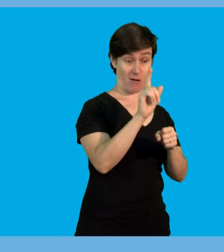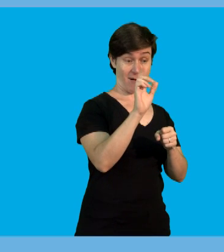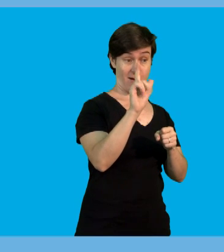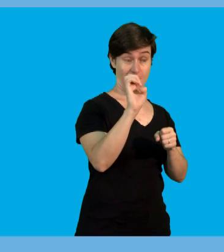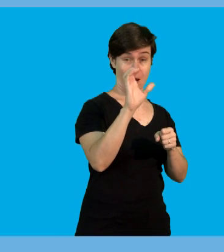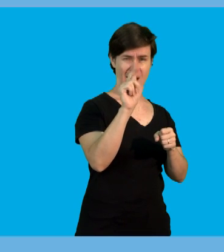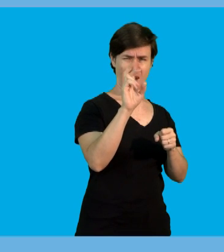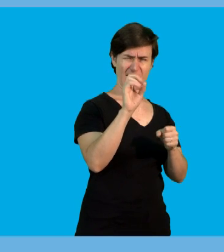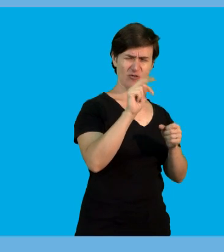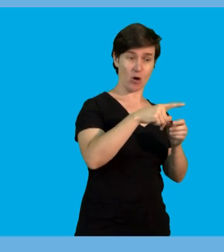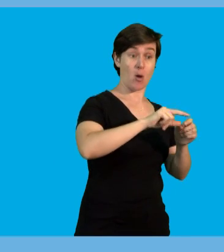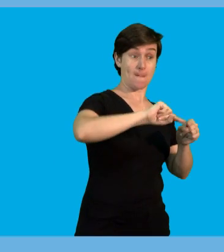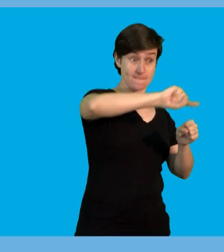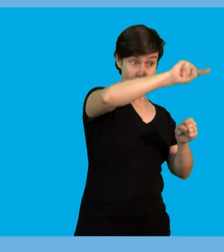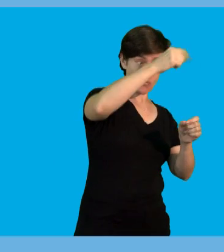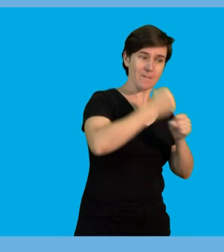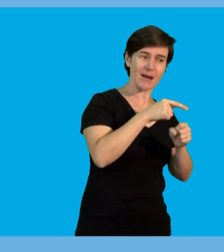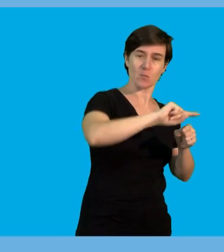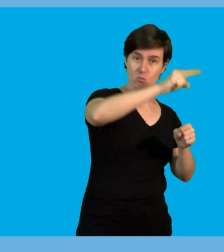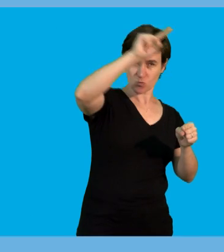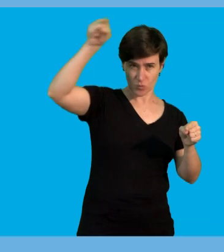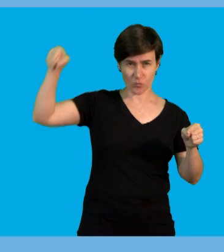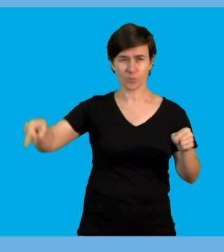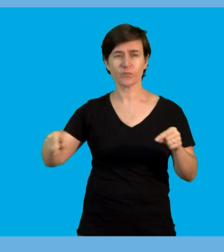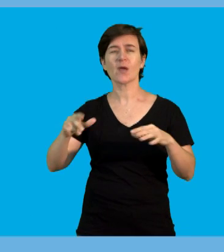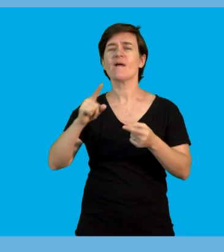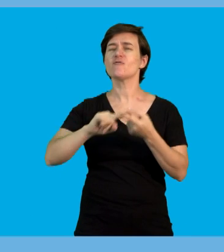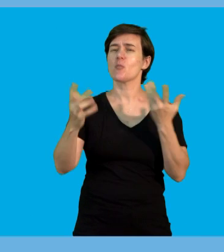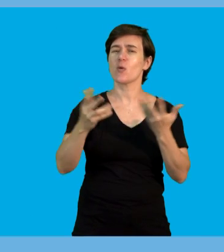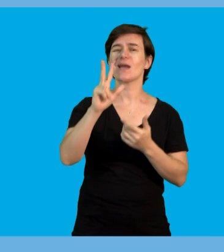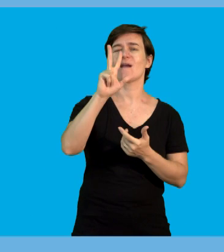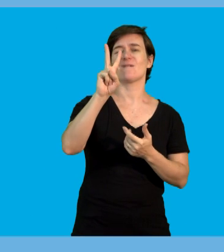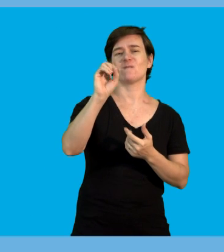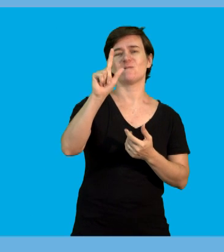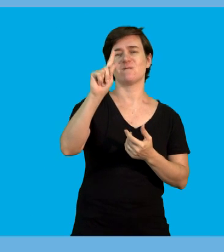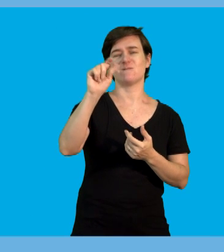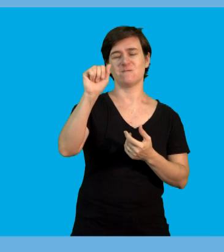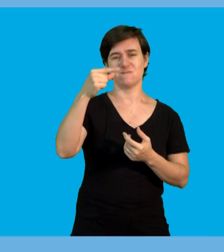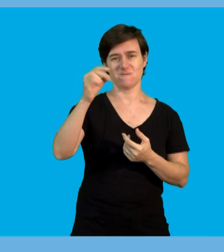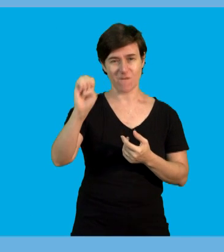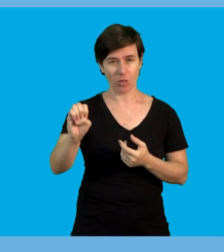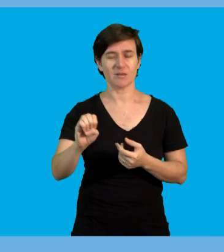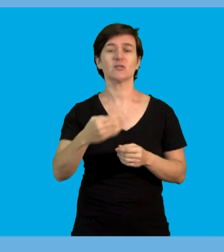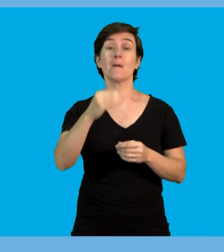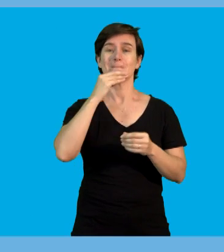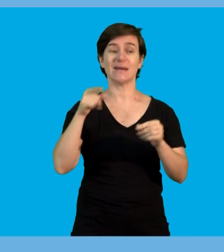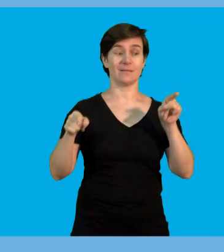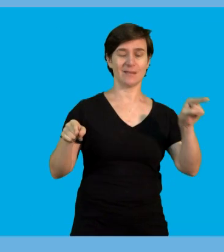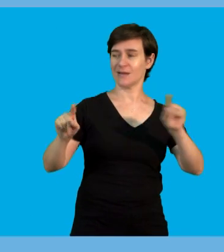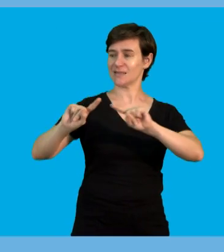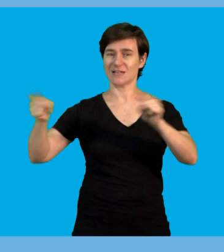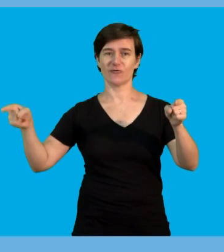energy comes in a form of your voltage, or the EMF, or even sometimes referred to as your terminal potential difference.